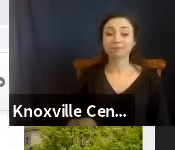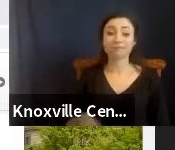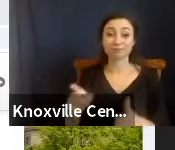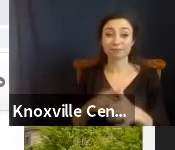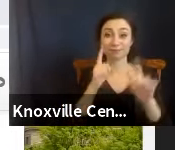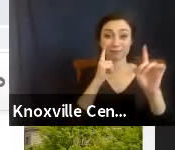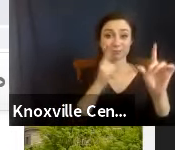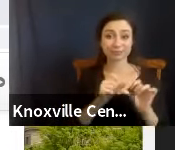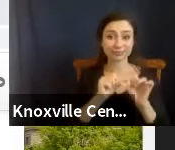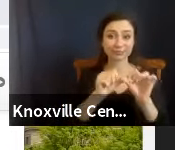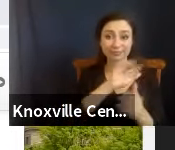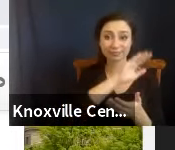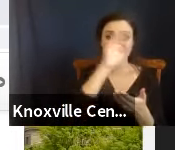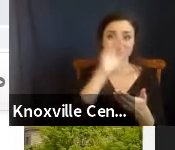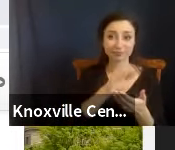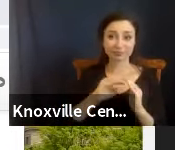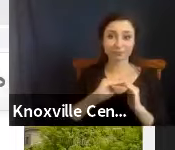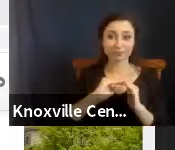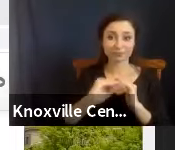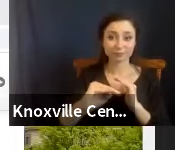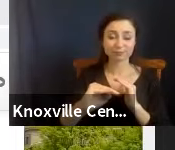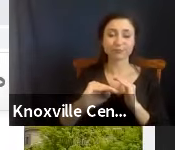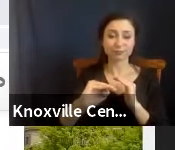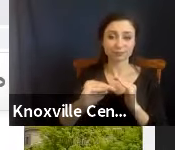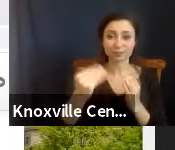reduction or stability in new cases for 14 days.